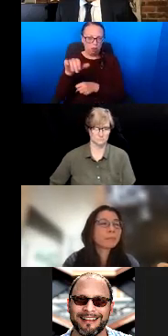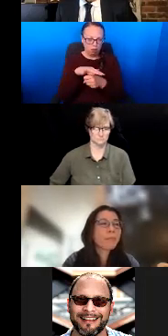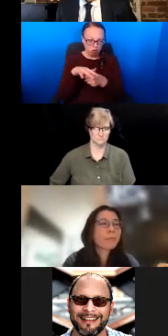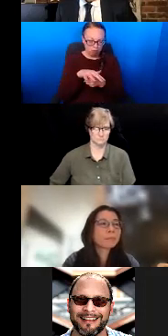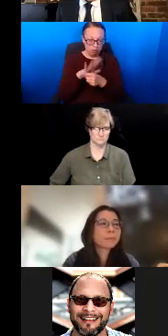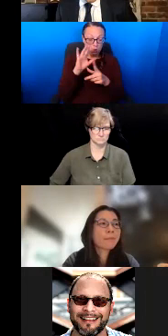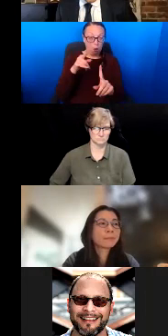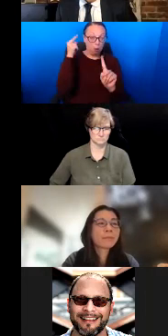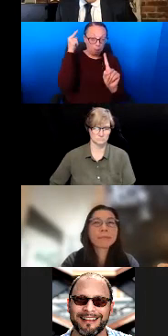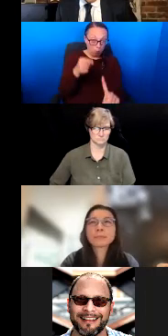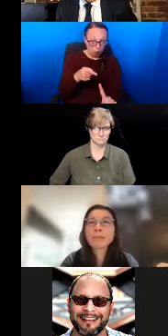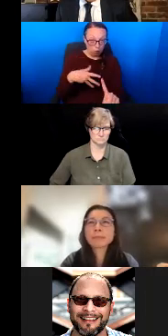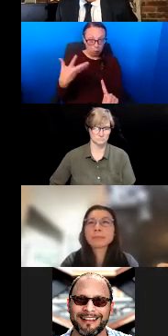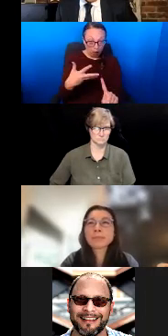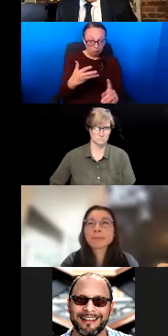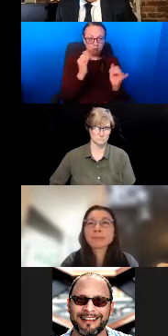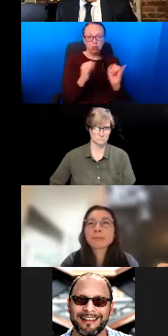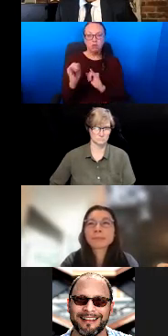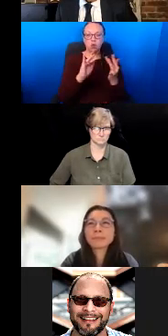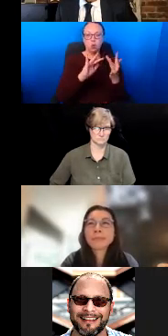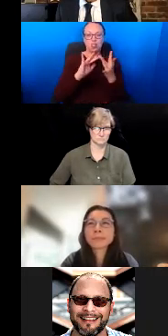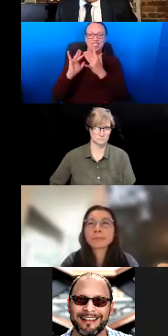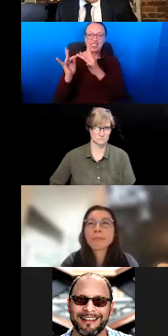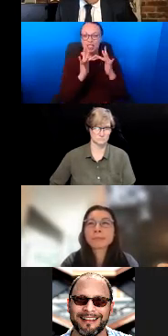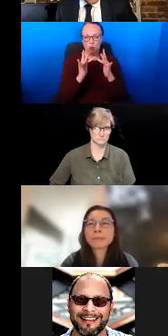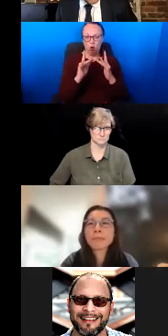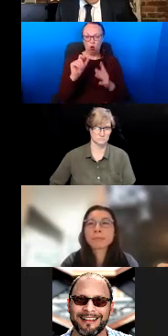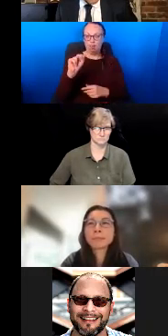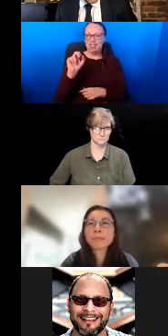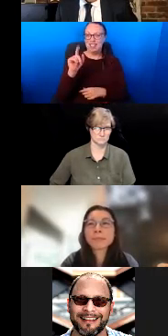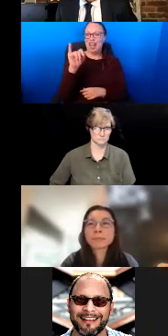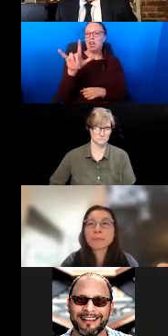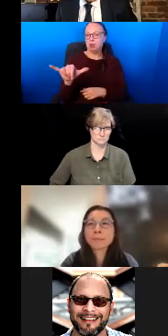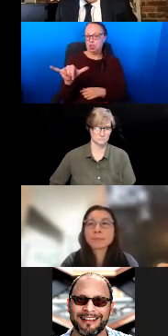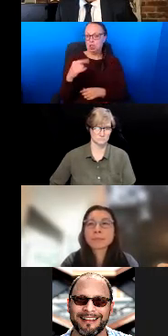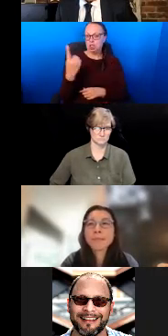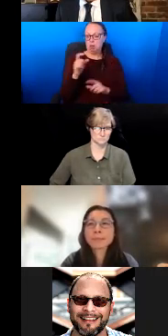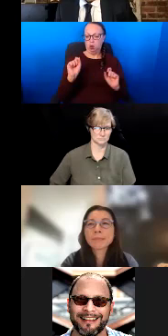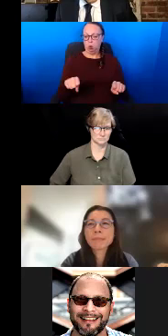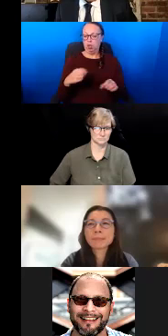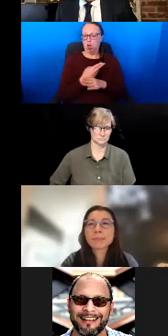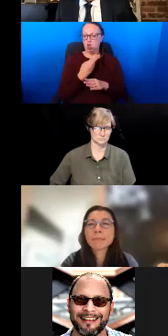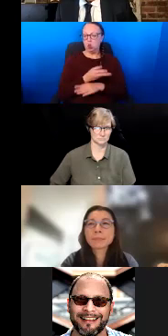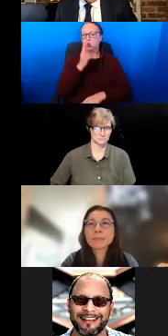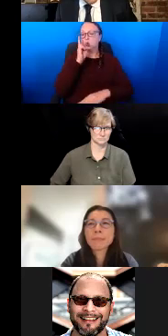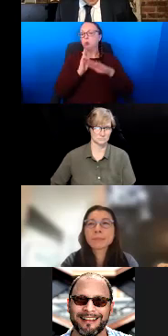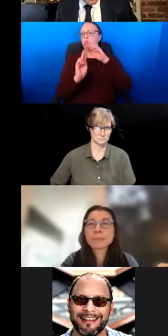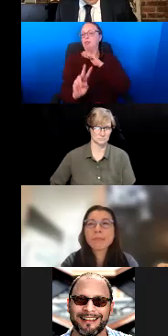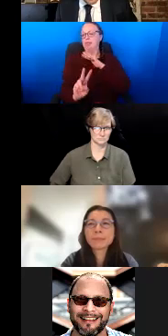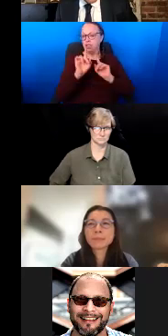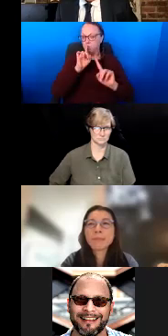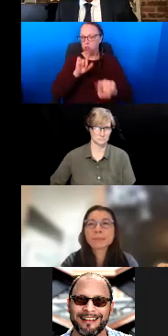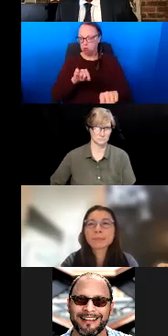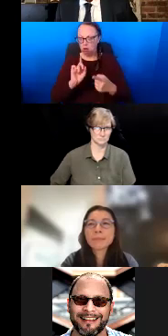individual network anatomy seems to be something that we can now start to use to predict response to